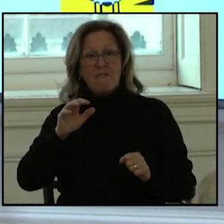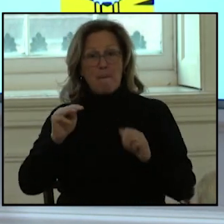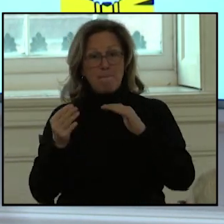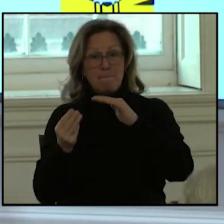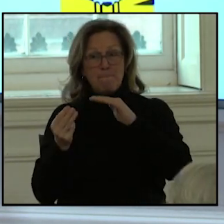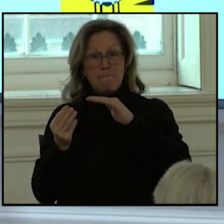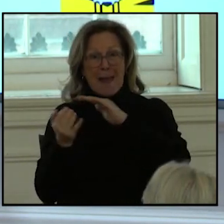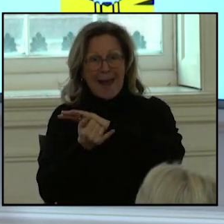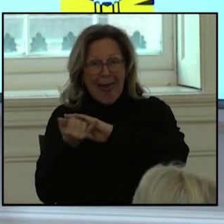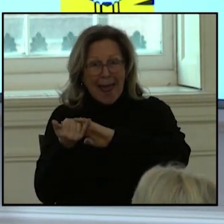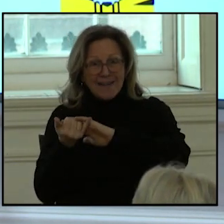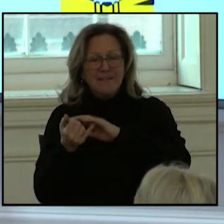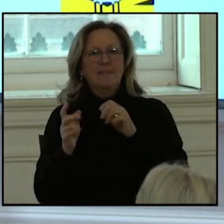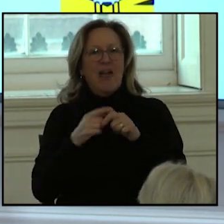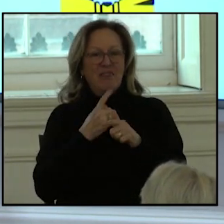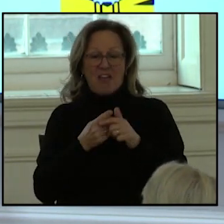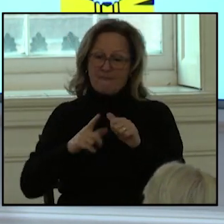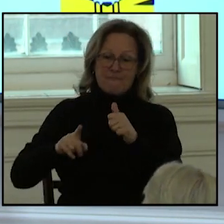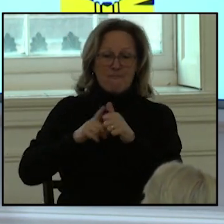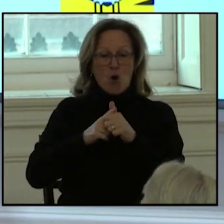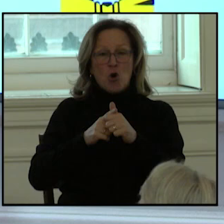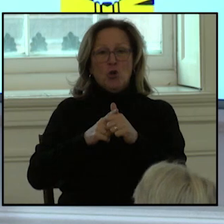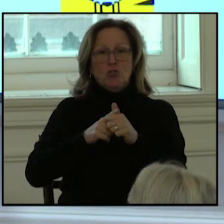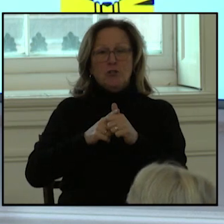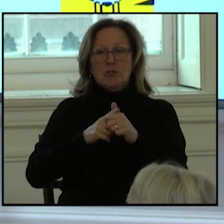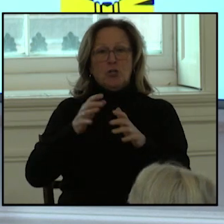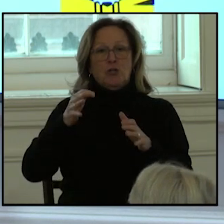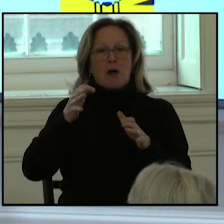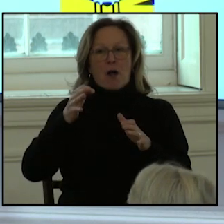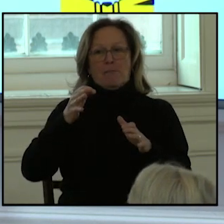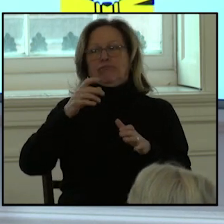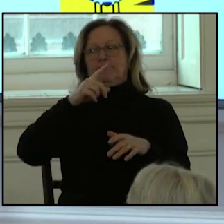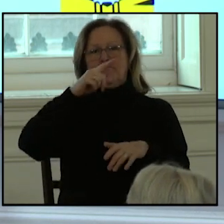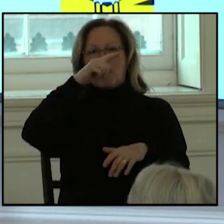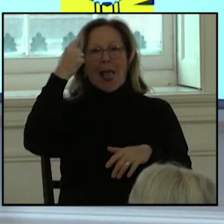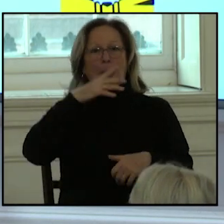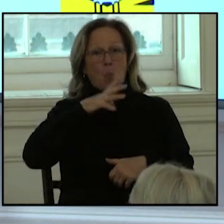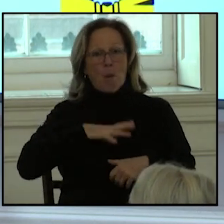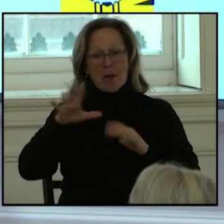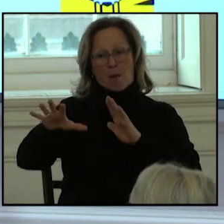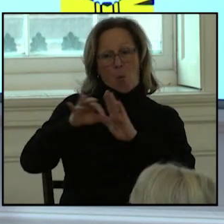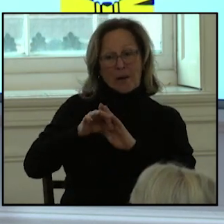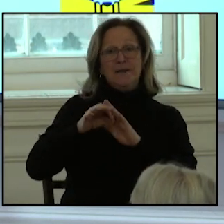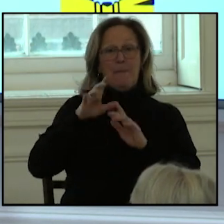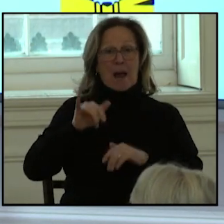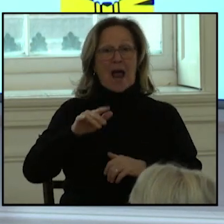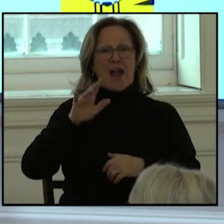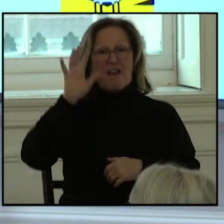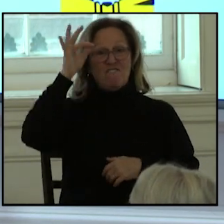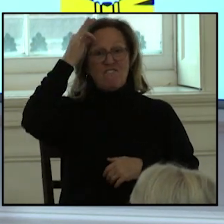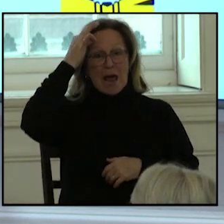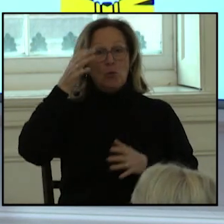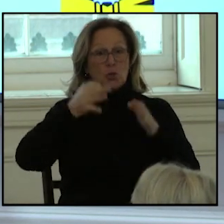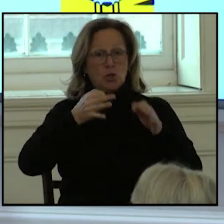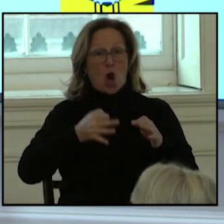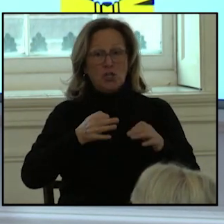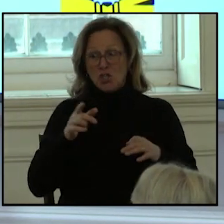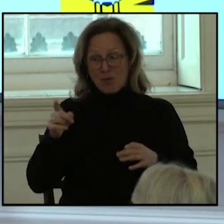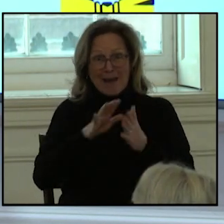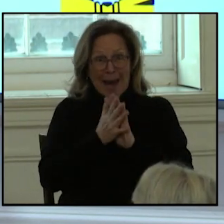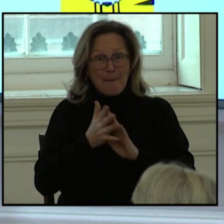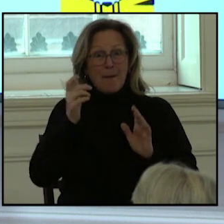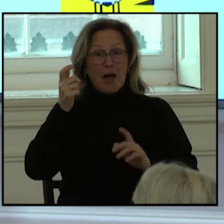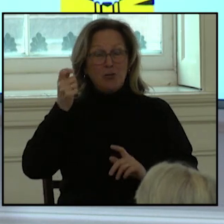appointed a federal judge. And she served until her death as a judge,